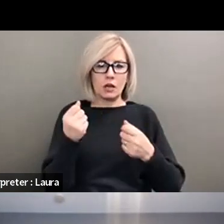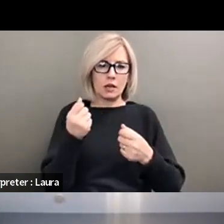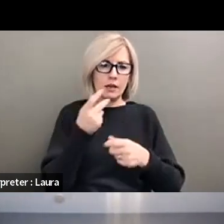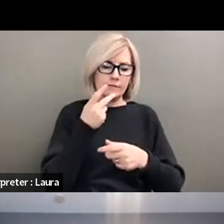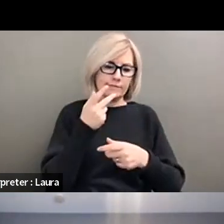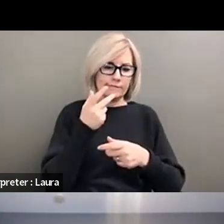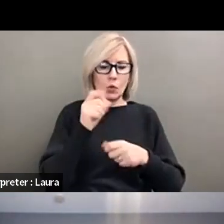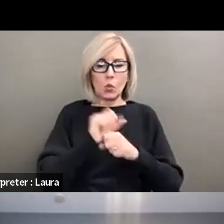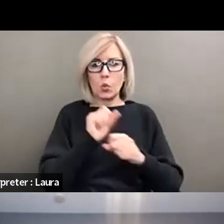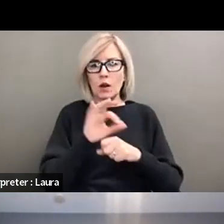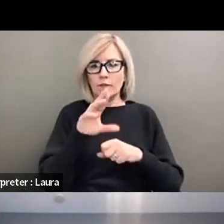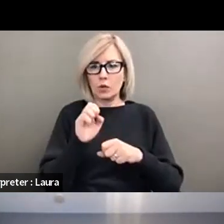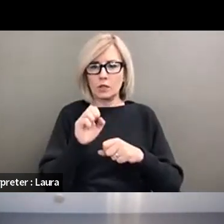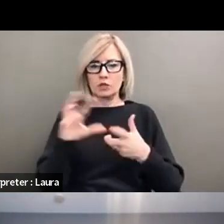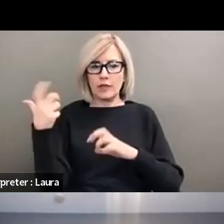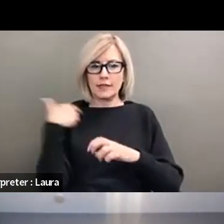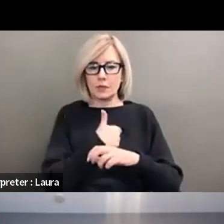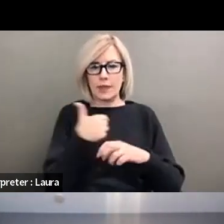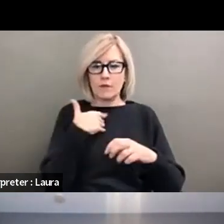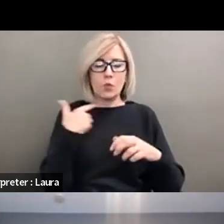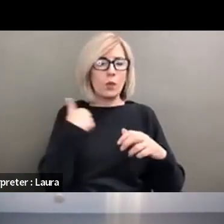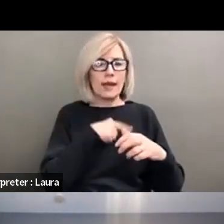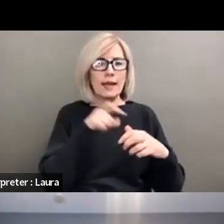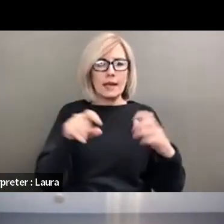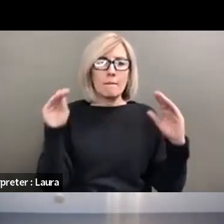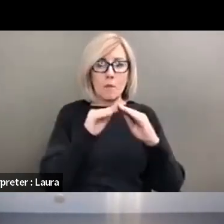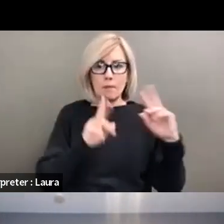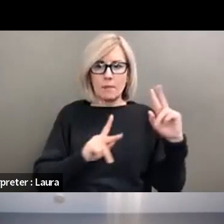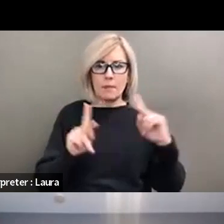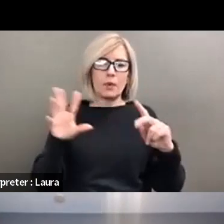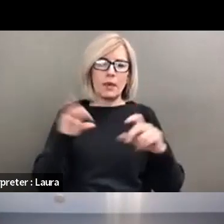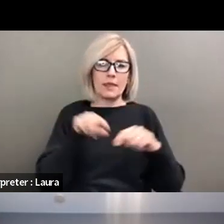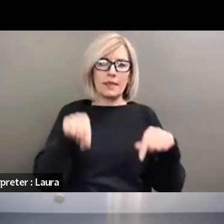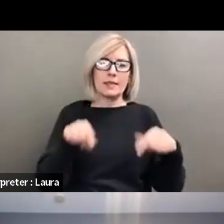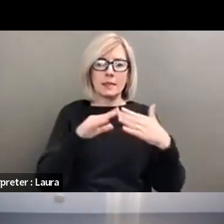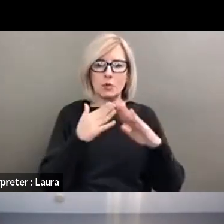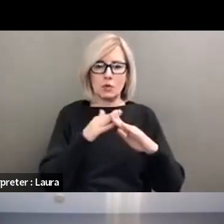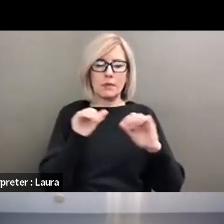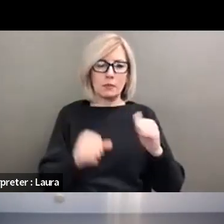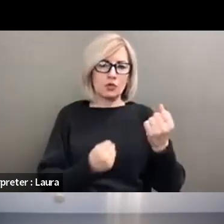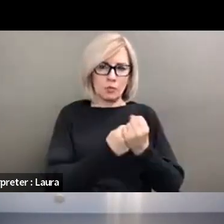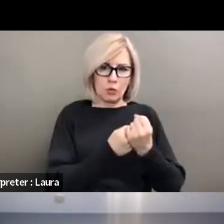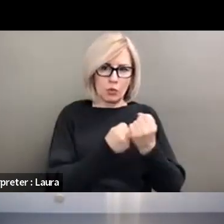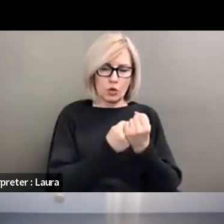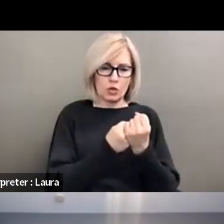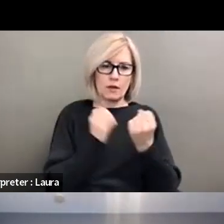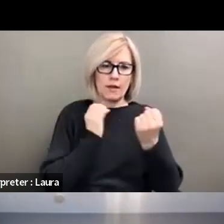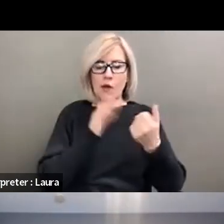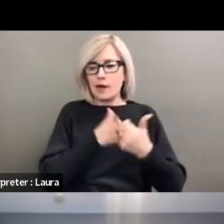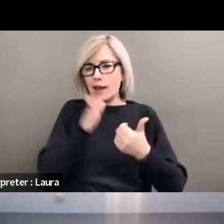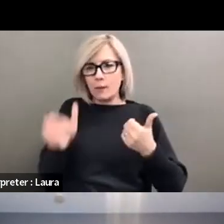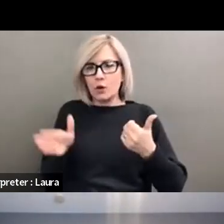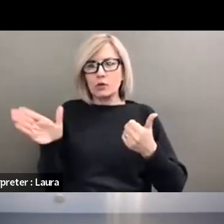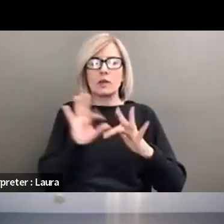crisis we have. We need more folks in this community to be able to support our neighbors